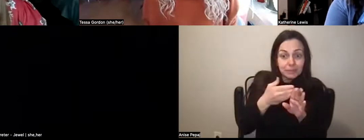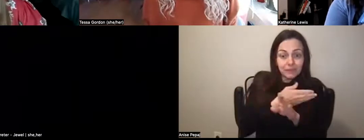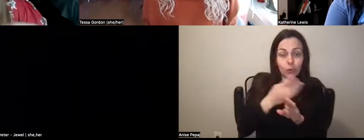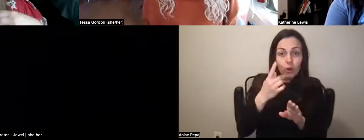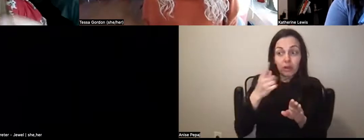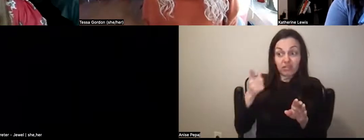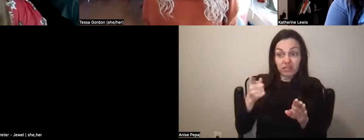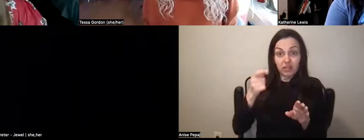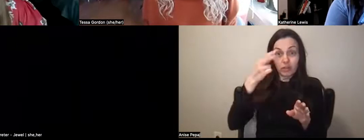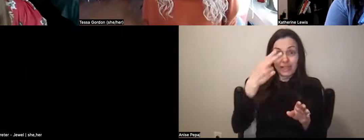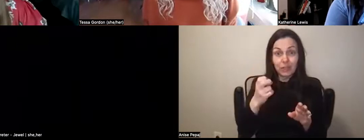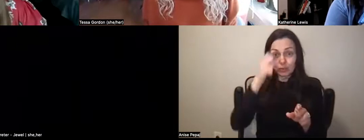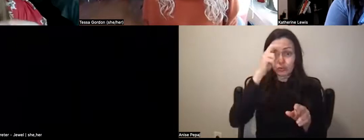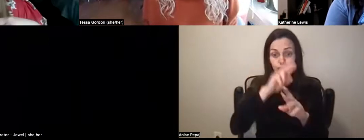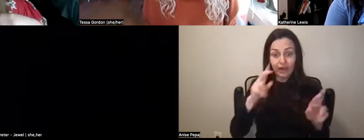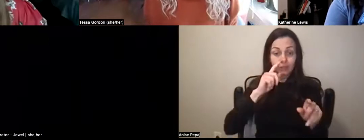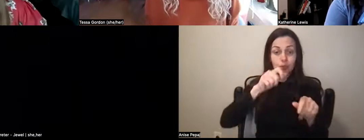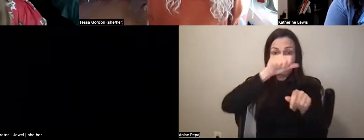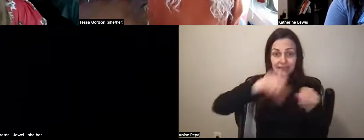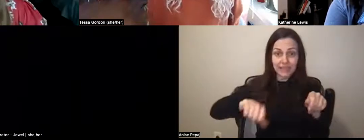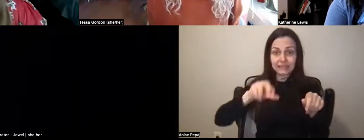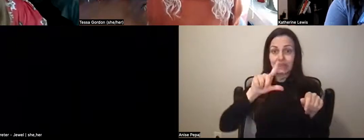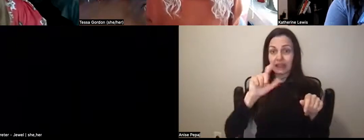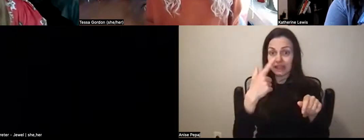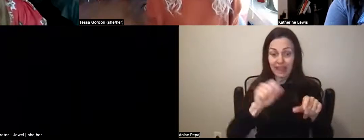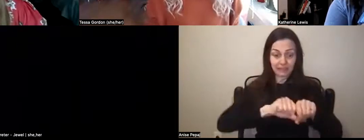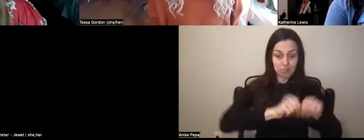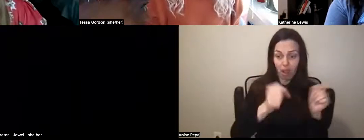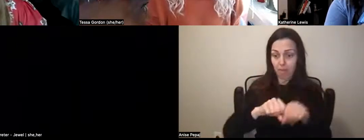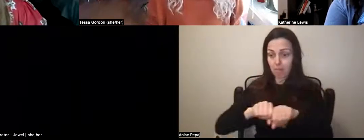legs, break my bones, and put them back together.